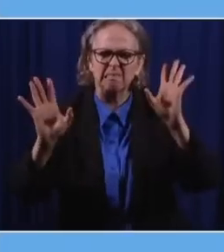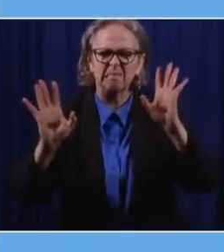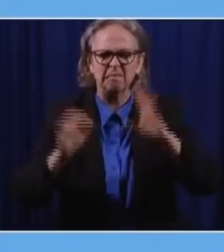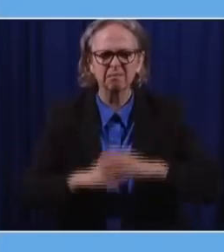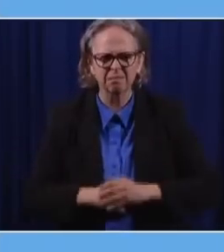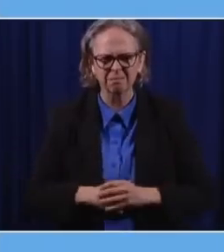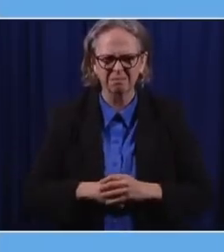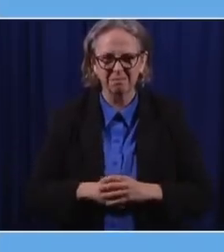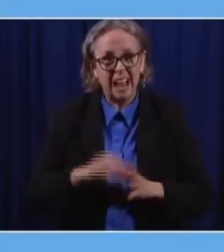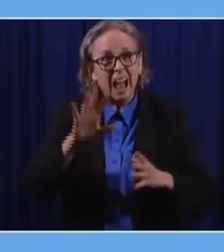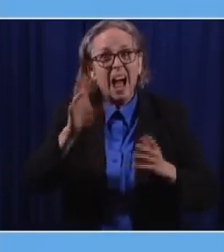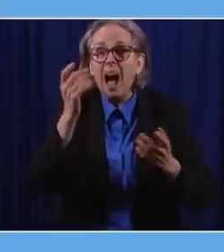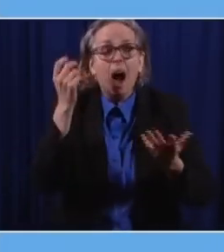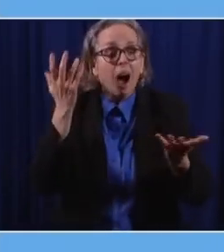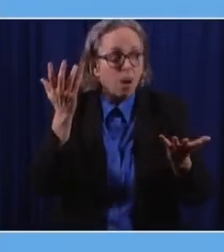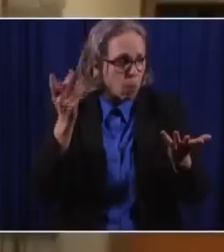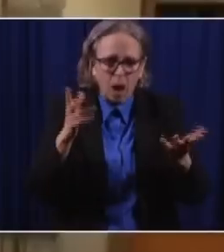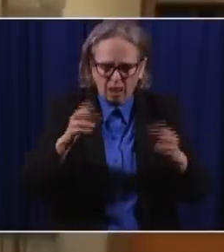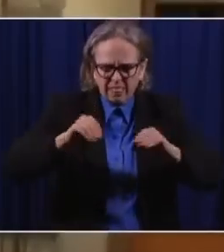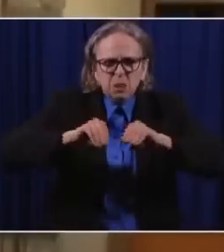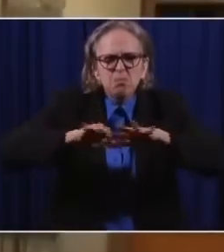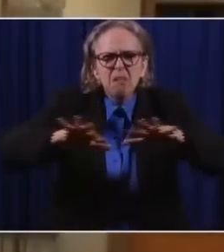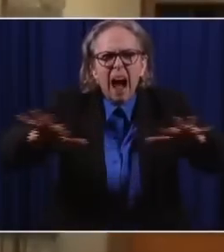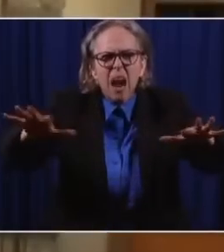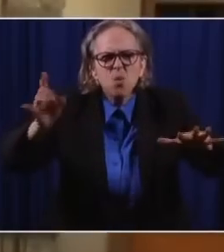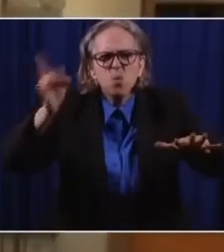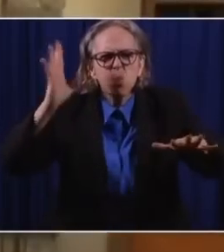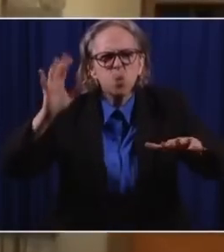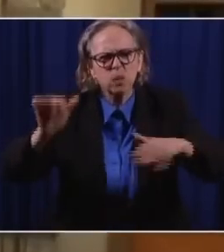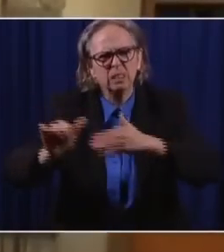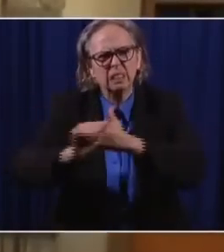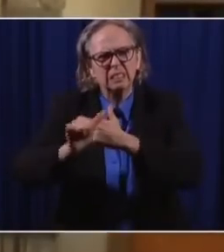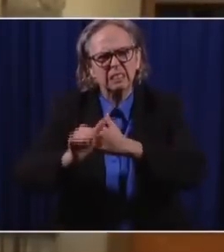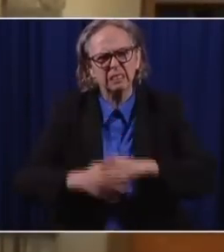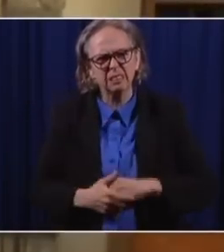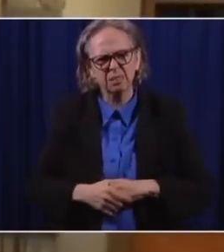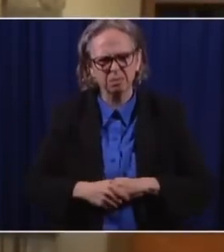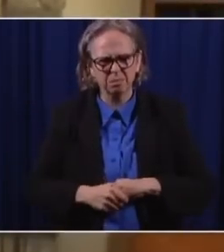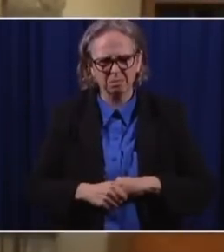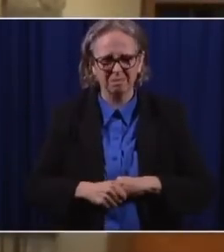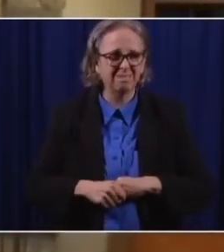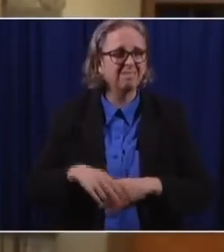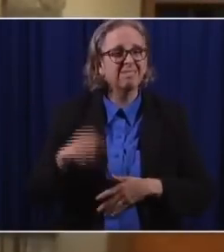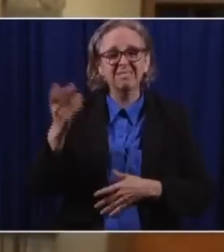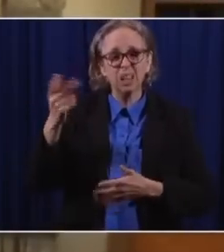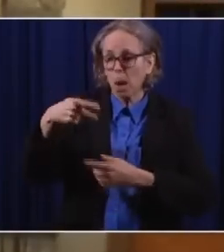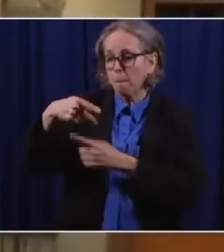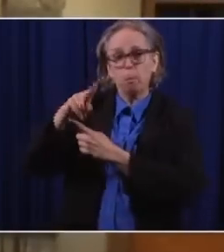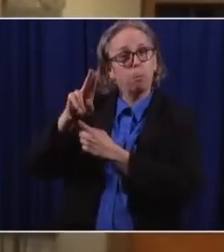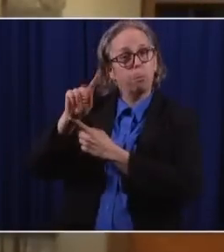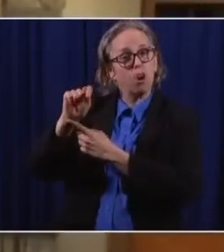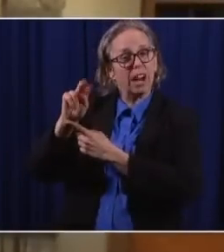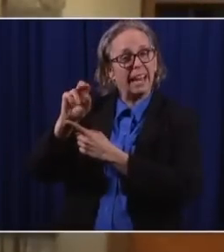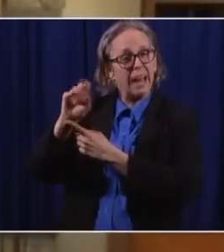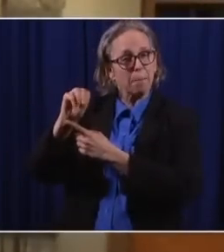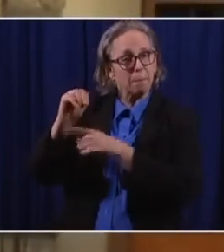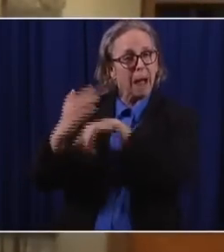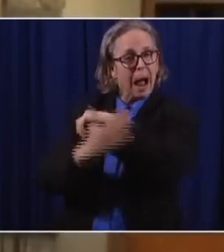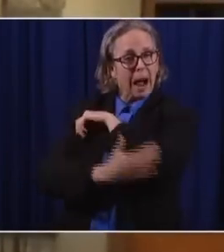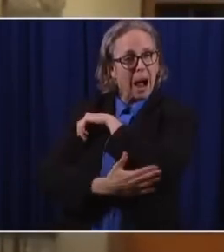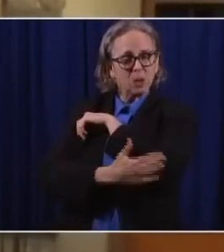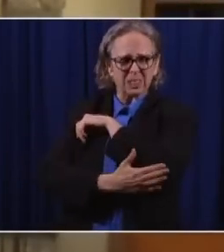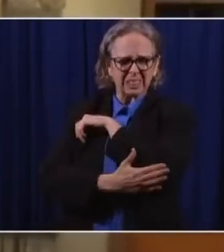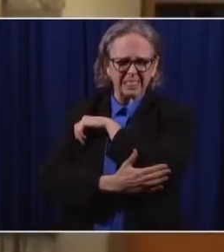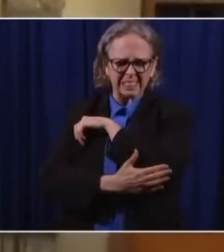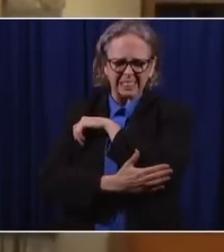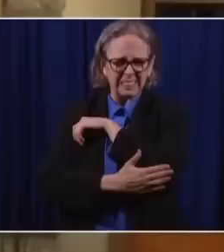spread, certainly in these counties, starting with Putnam, Mercer, Auglaize, Holmes, Paulding, Noble, Defiance,